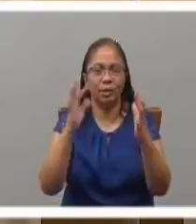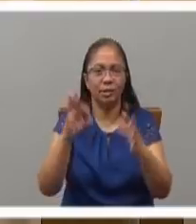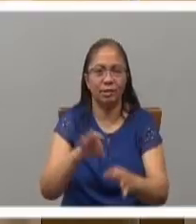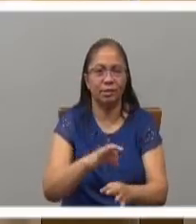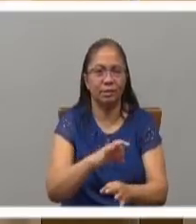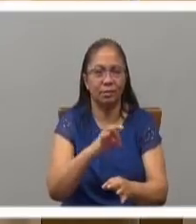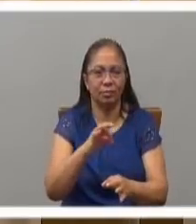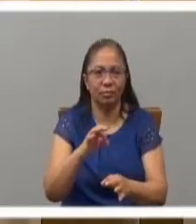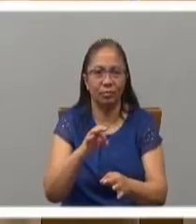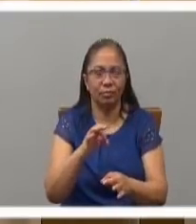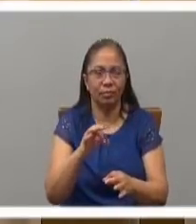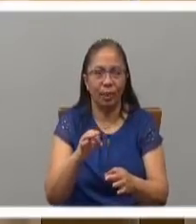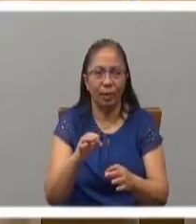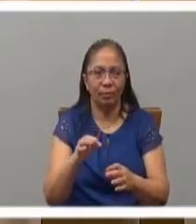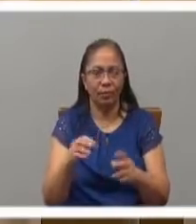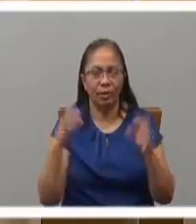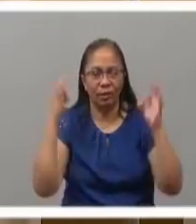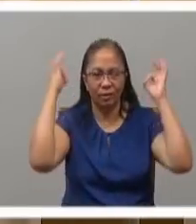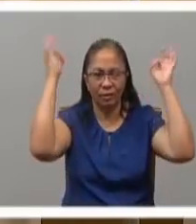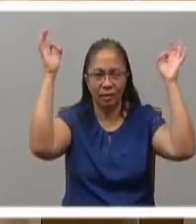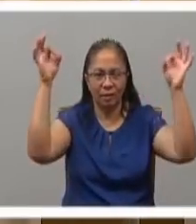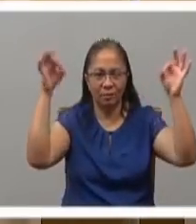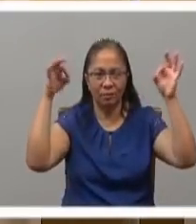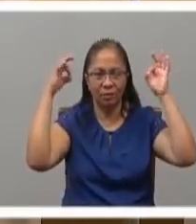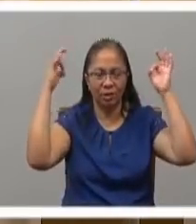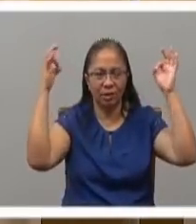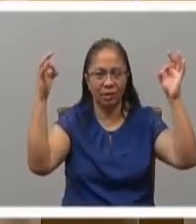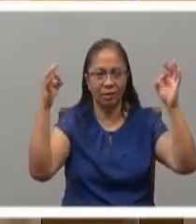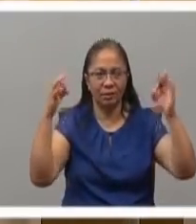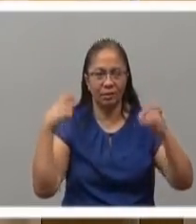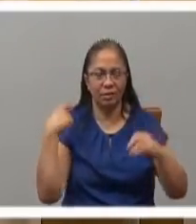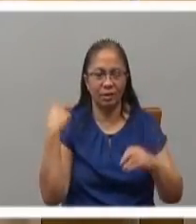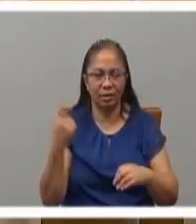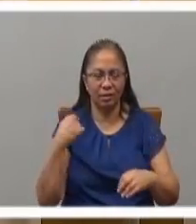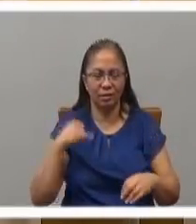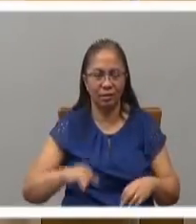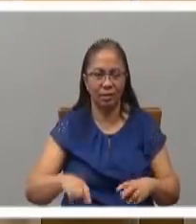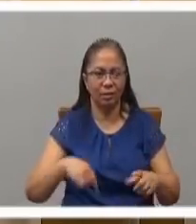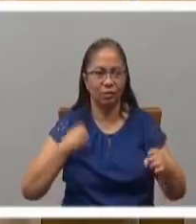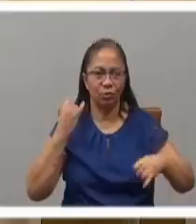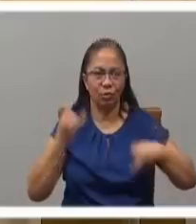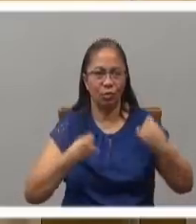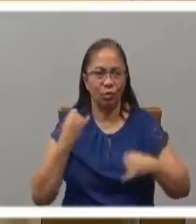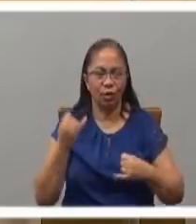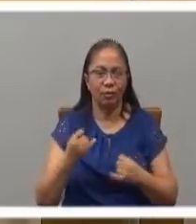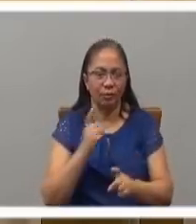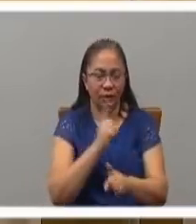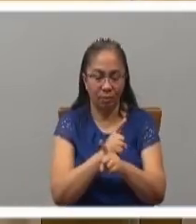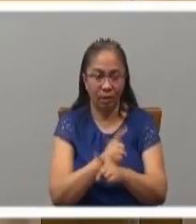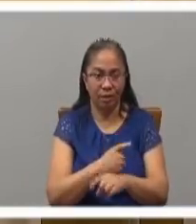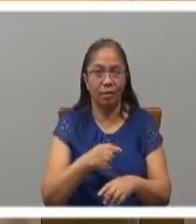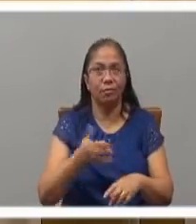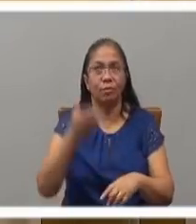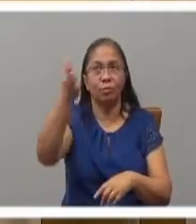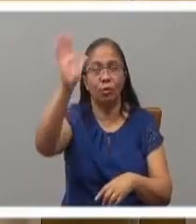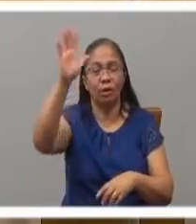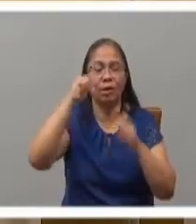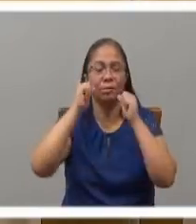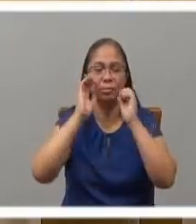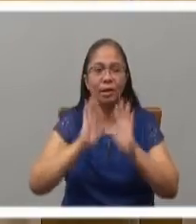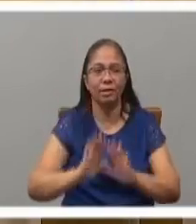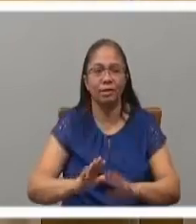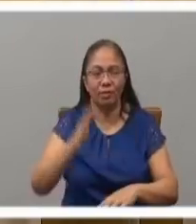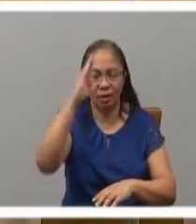spirit on those feasts that are celebrated in eternal joy. Amen. And may the blessing of Almighty